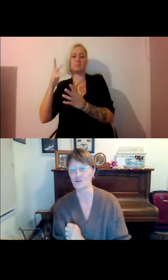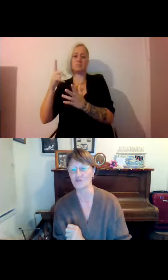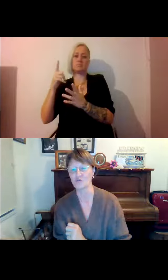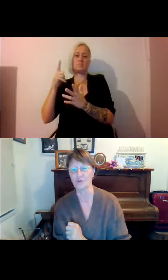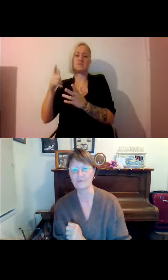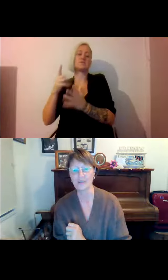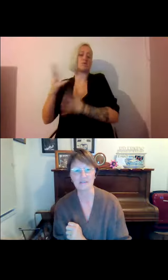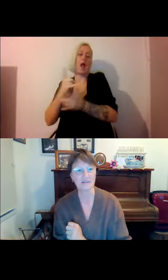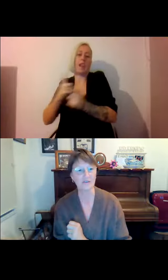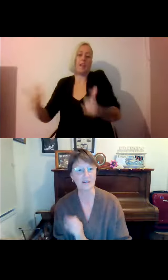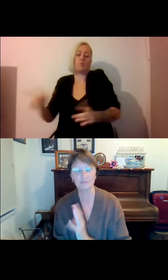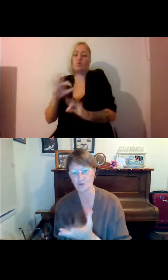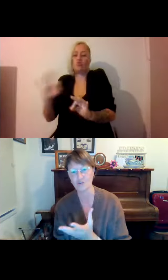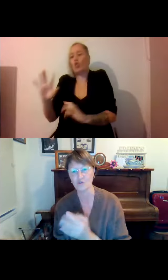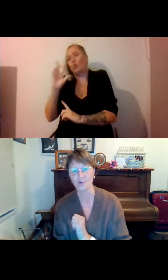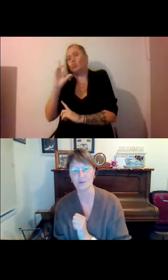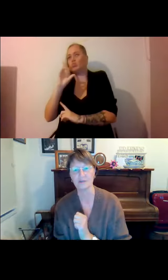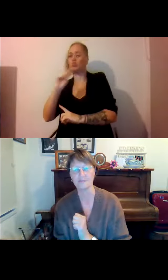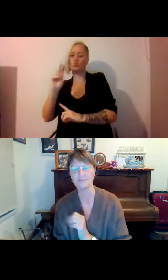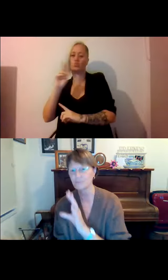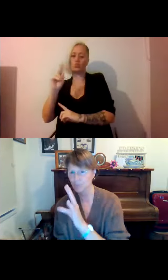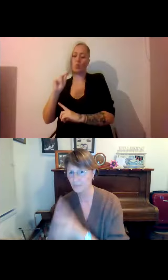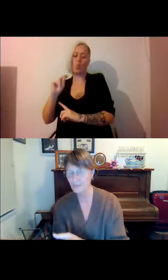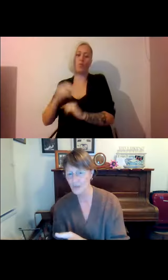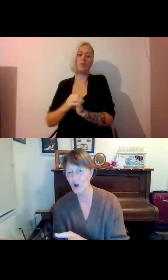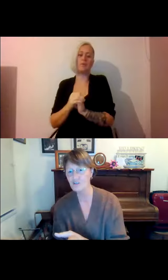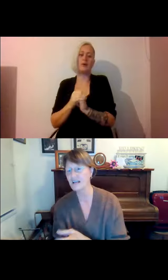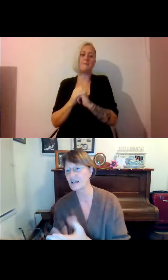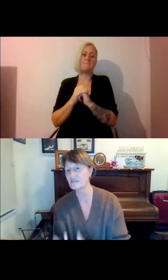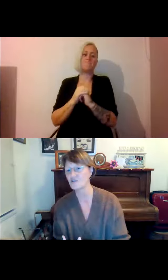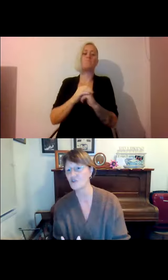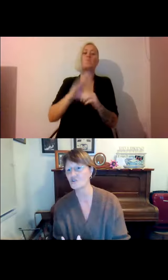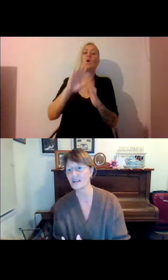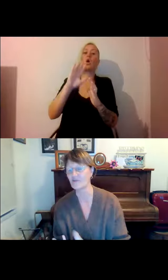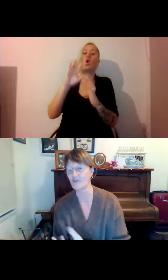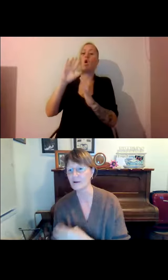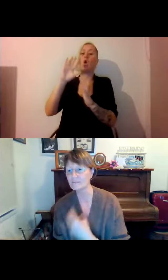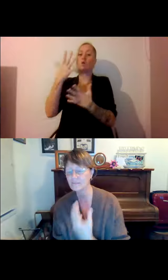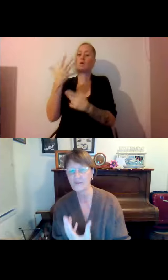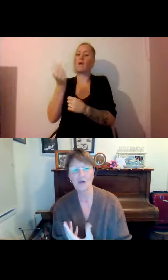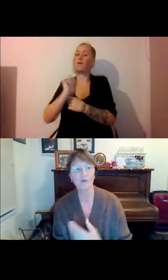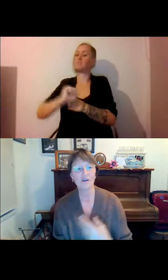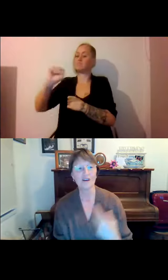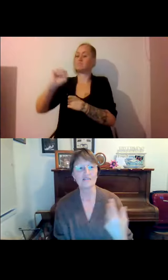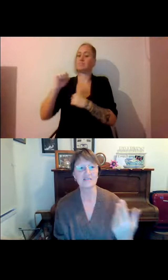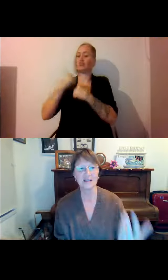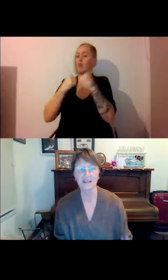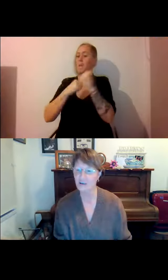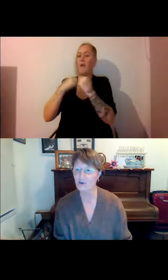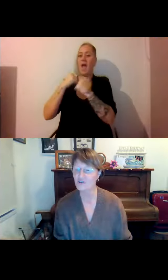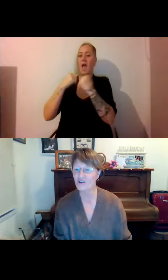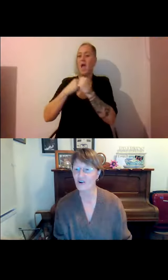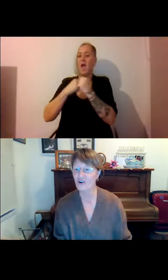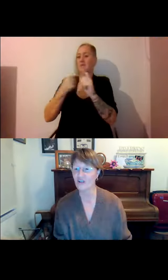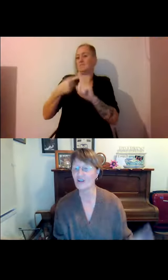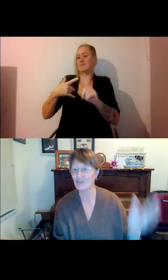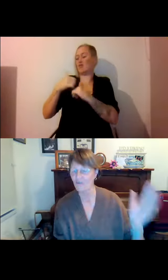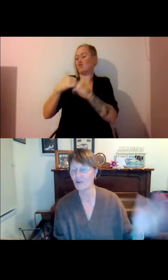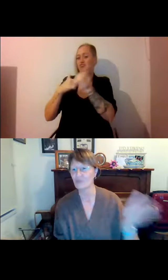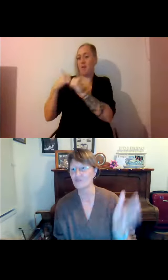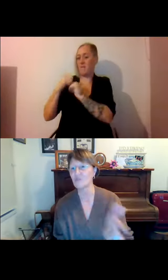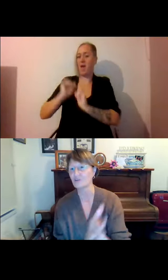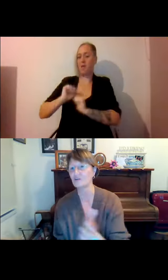You don't talk necessarily. We don't talk with it. AUSLAN has its own unique grammar, whereas in keyword sign,